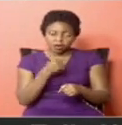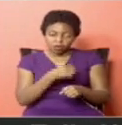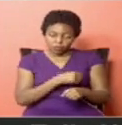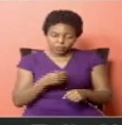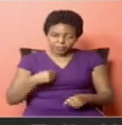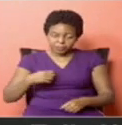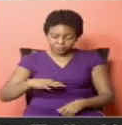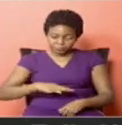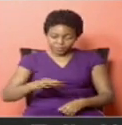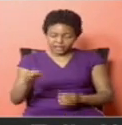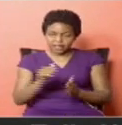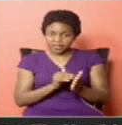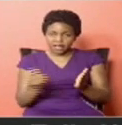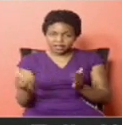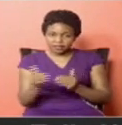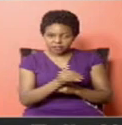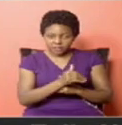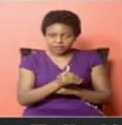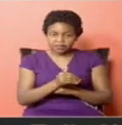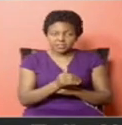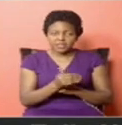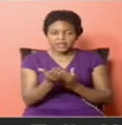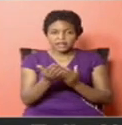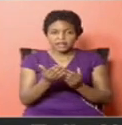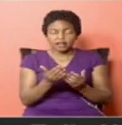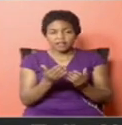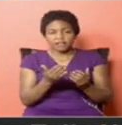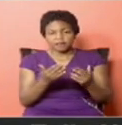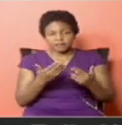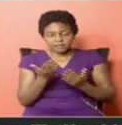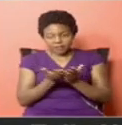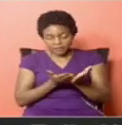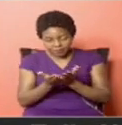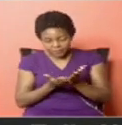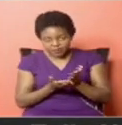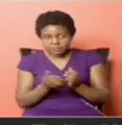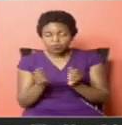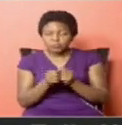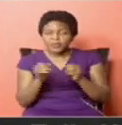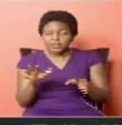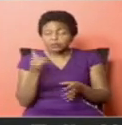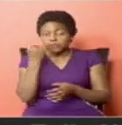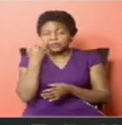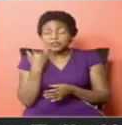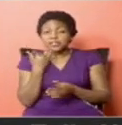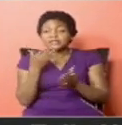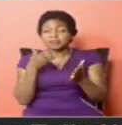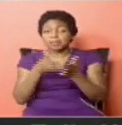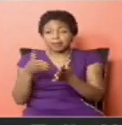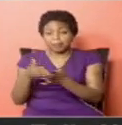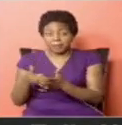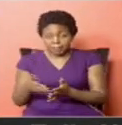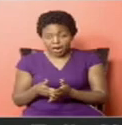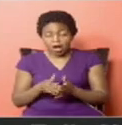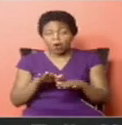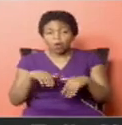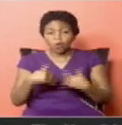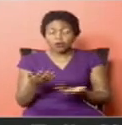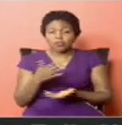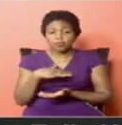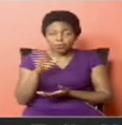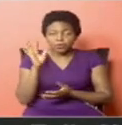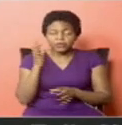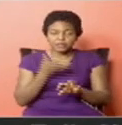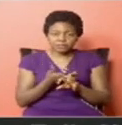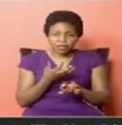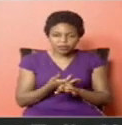access antenatal services without serious hindrance or much difficulty,